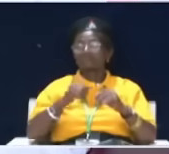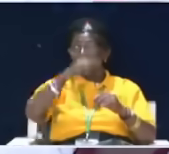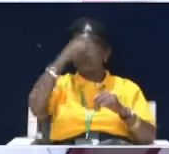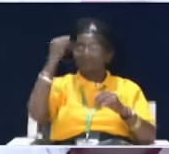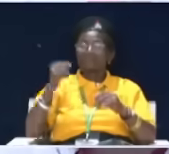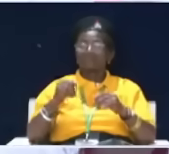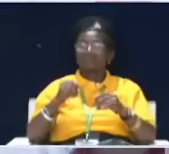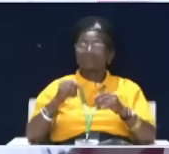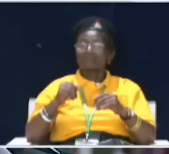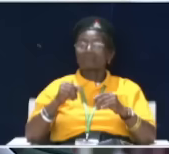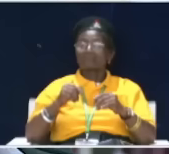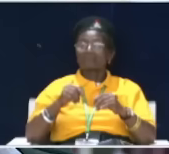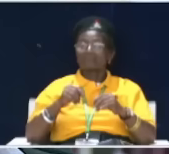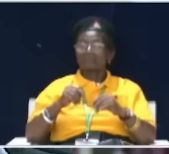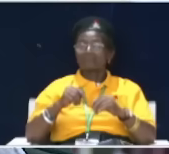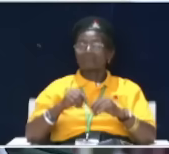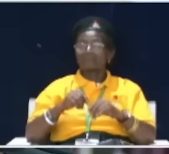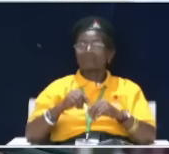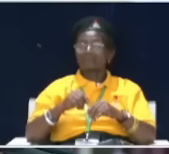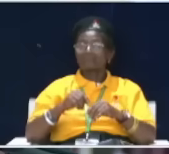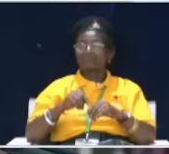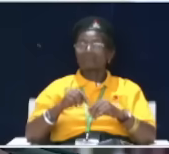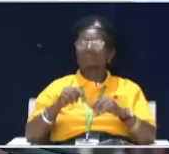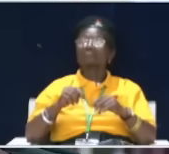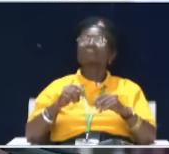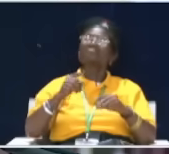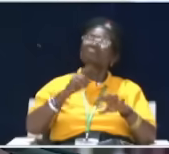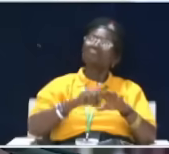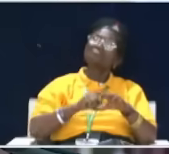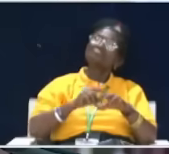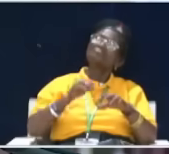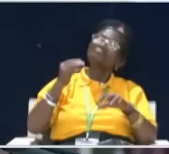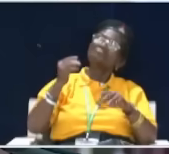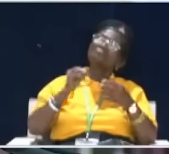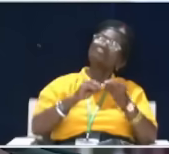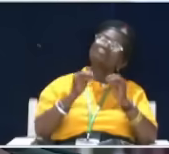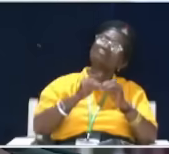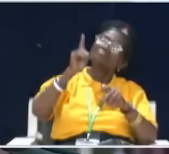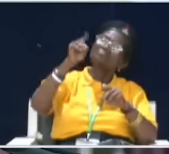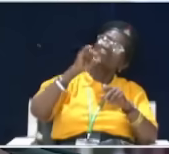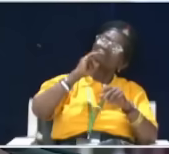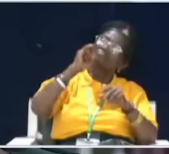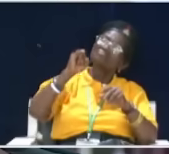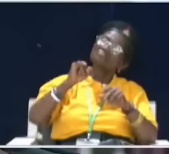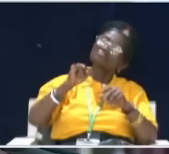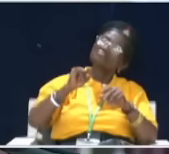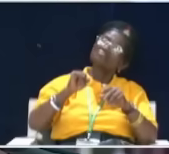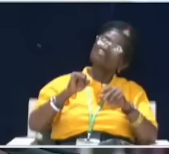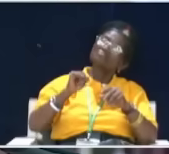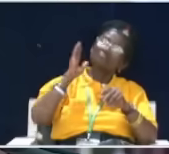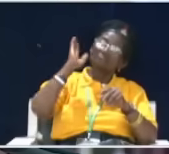session one is about over now, so you can move on to prayer.